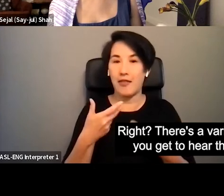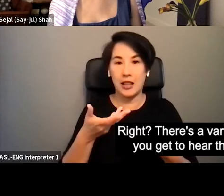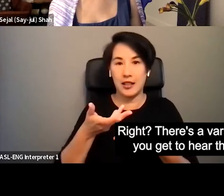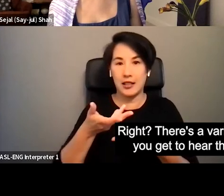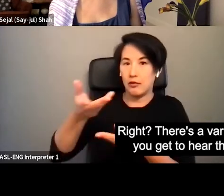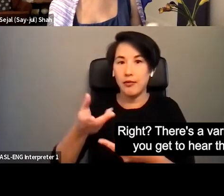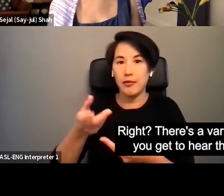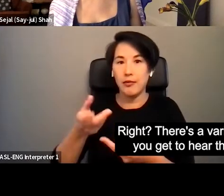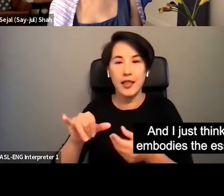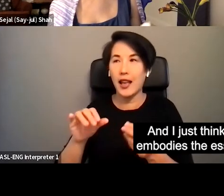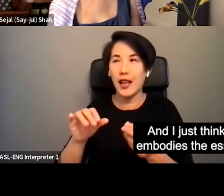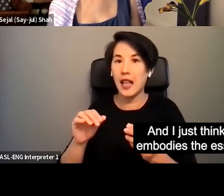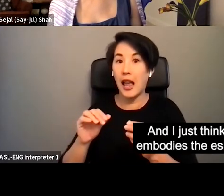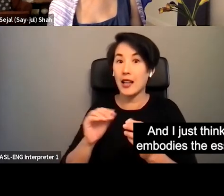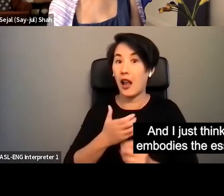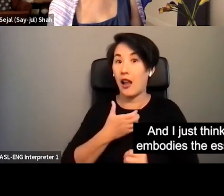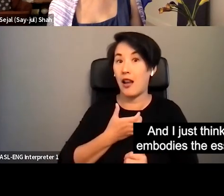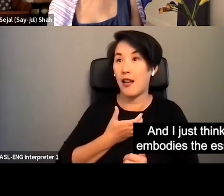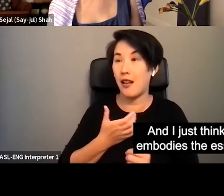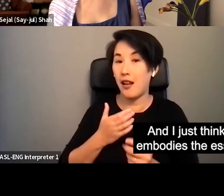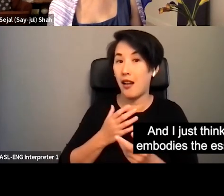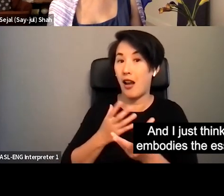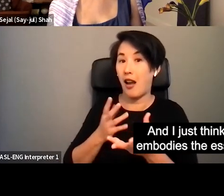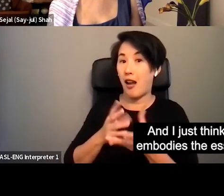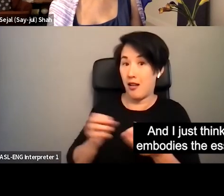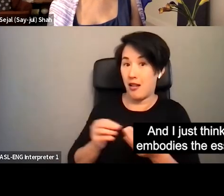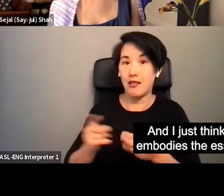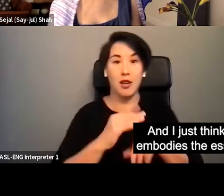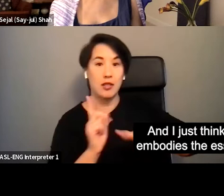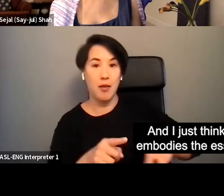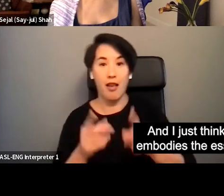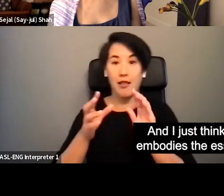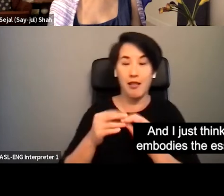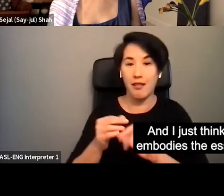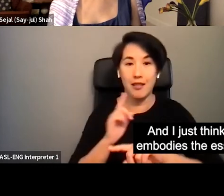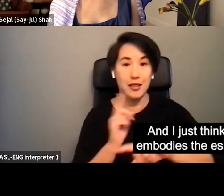and response. And I just think that